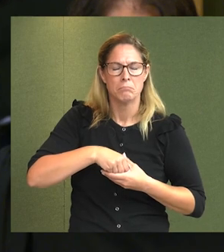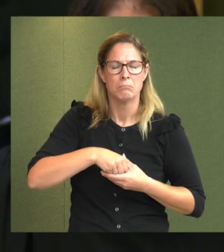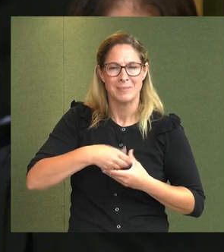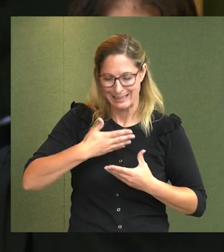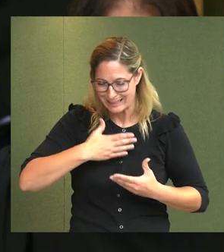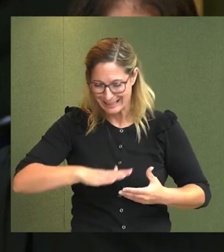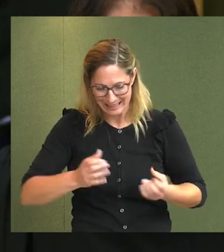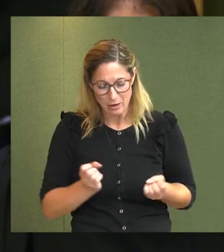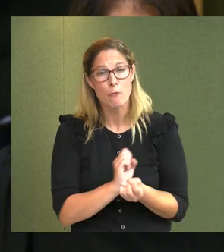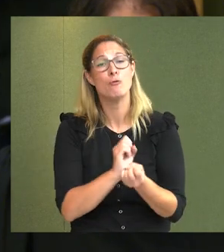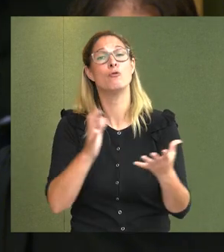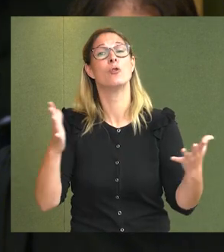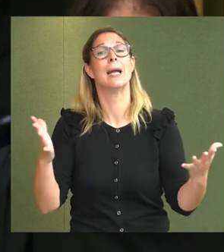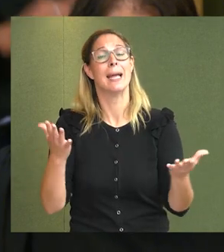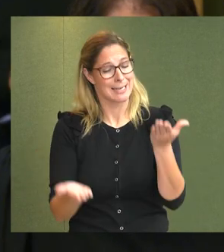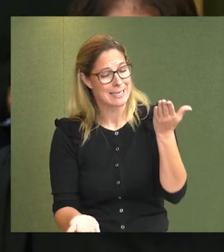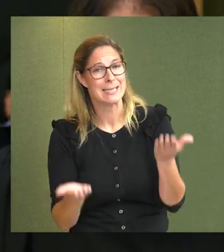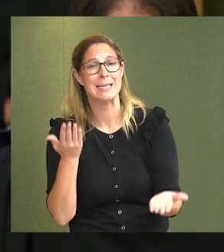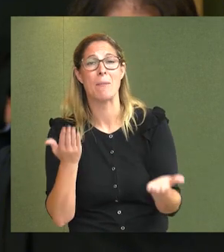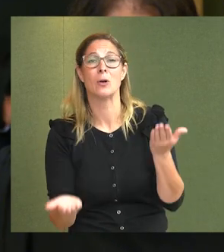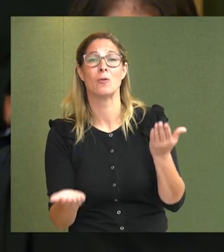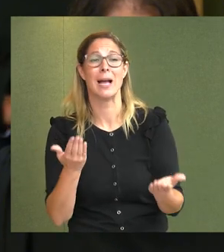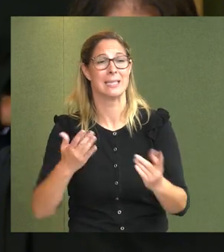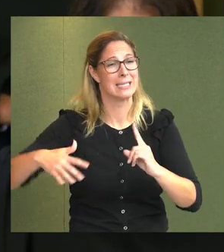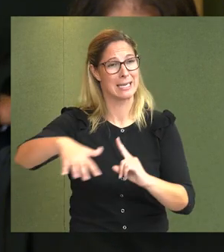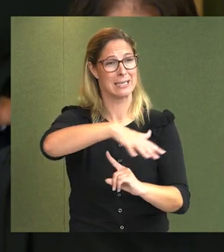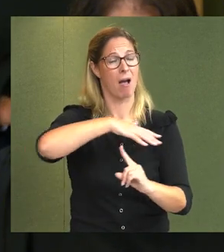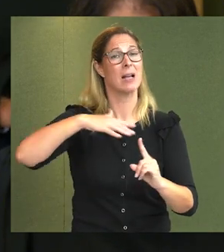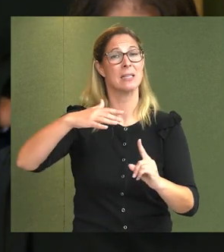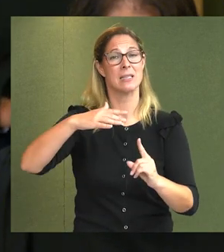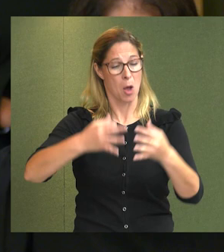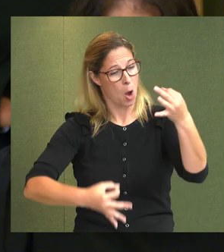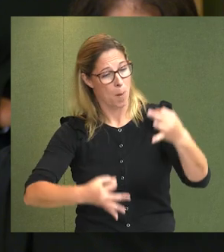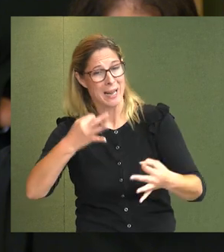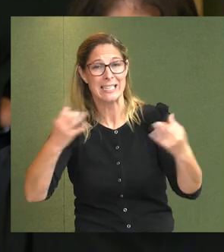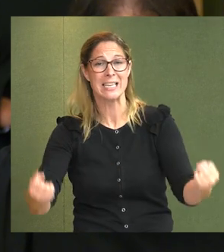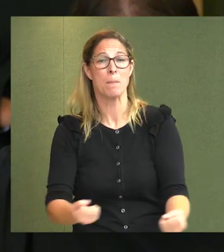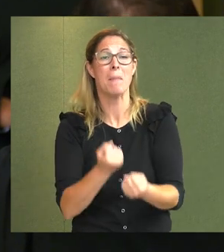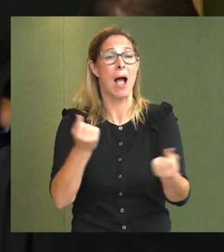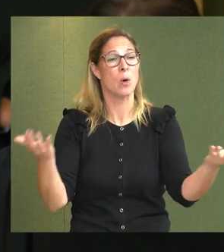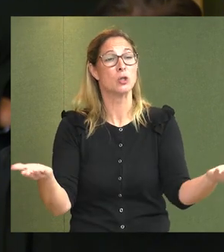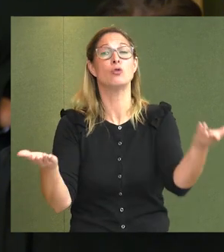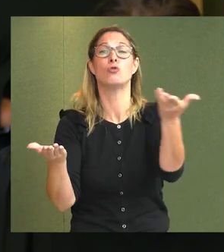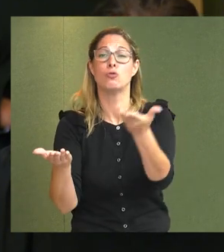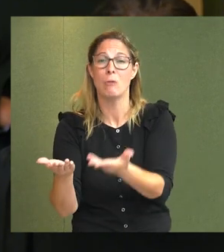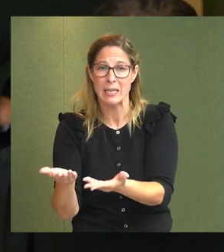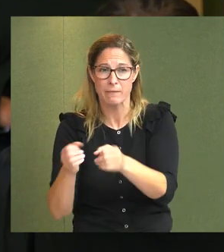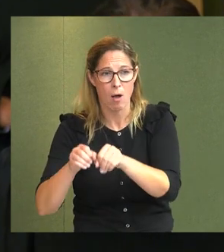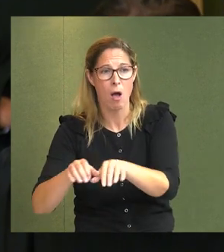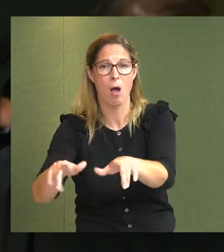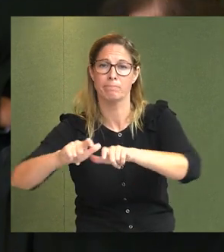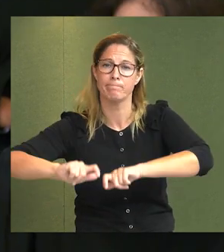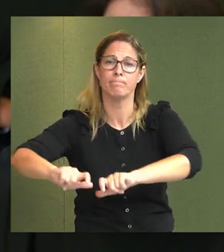democratic societies, the orderly transfer of political power, and the keeping of civil peace.